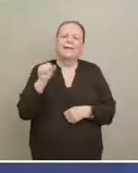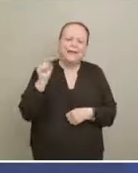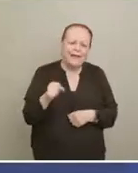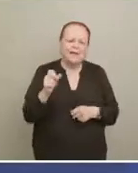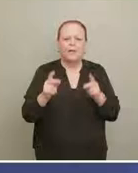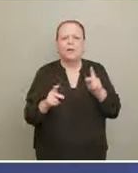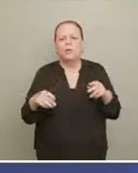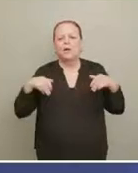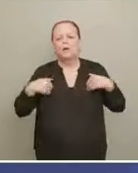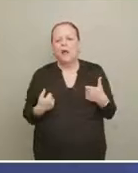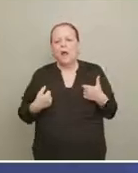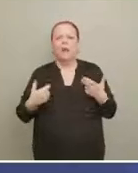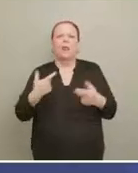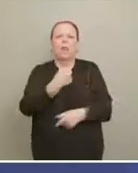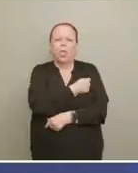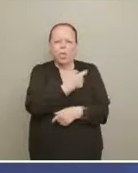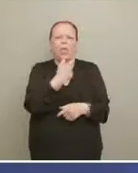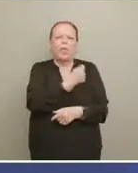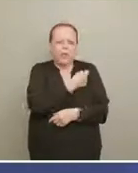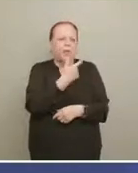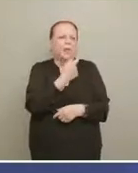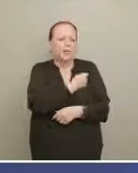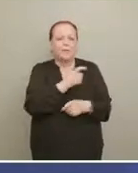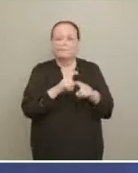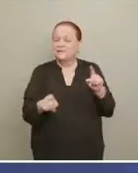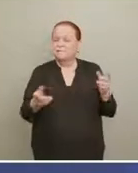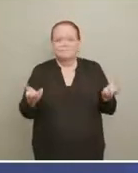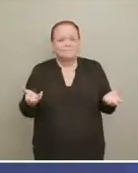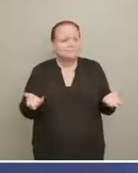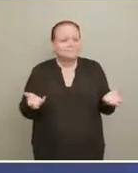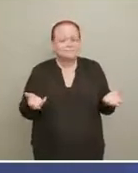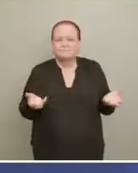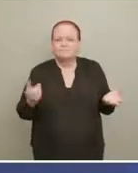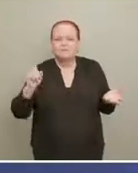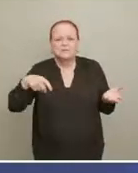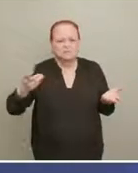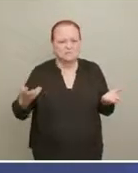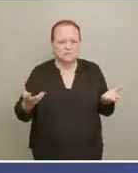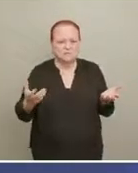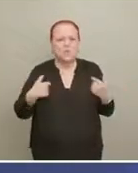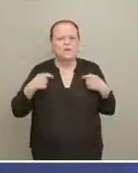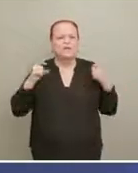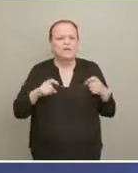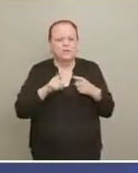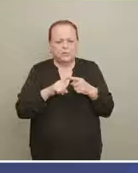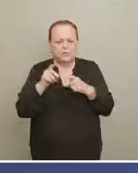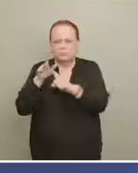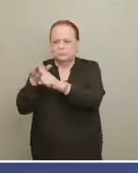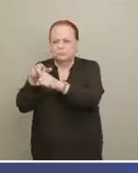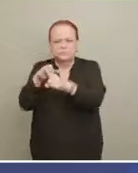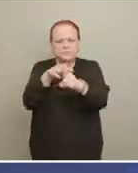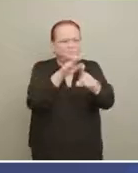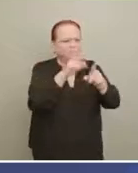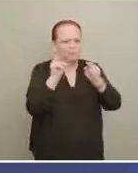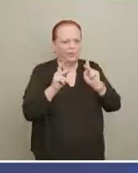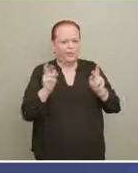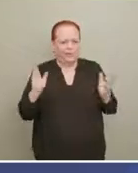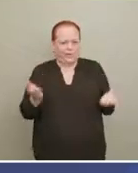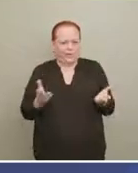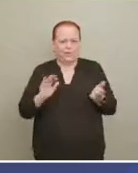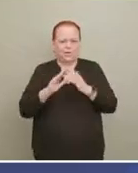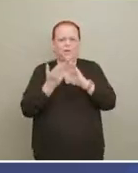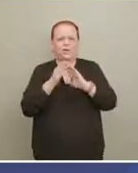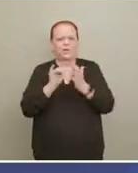get injected, but we really need to educate our community, especially those who are vulnerable, that